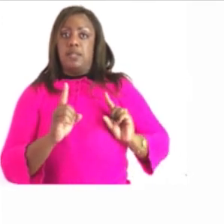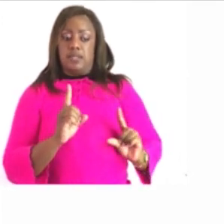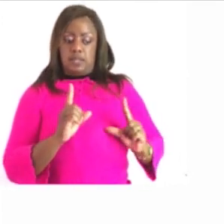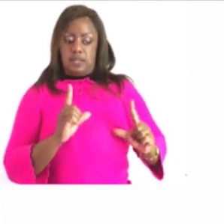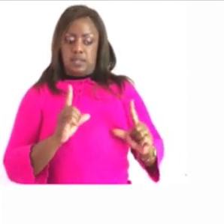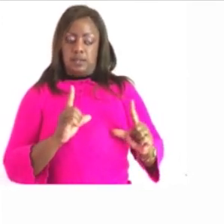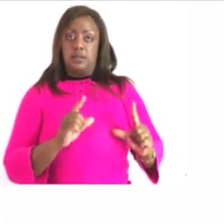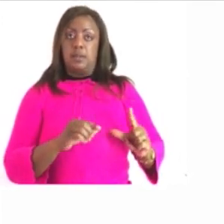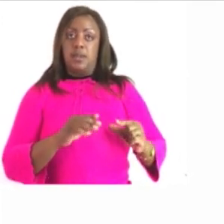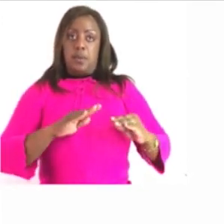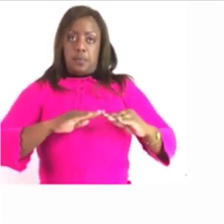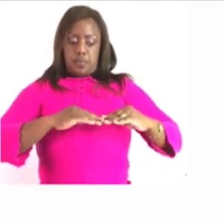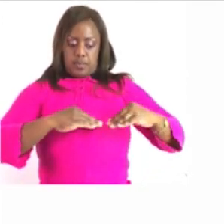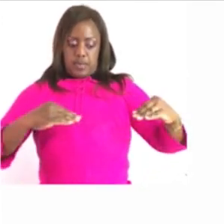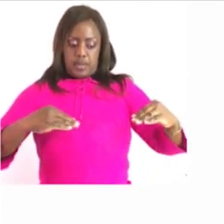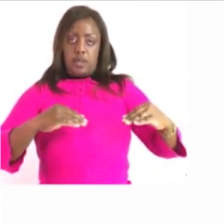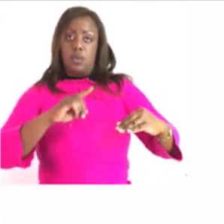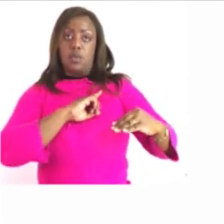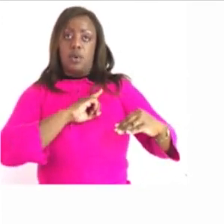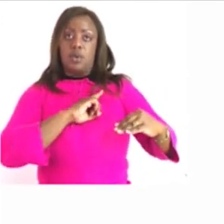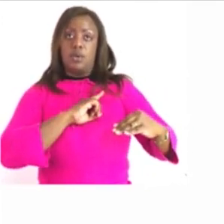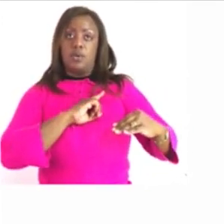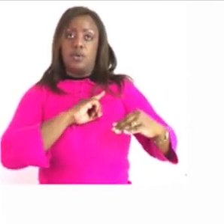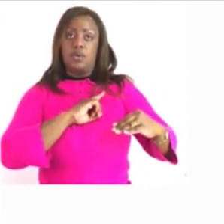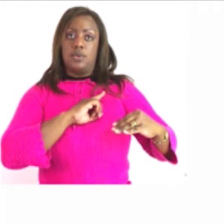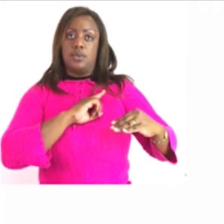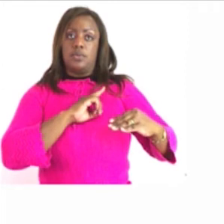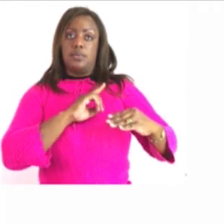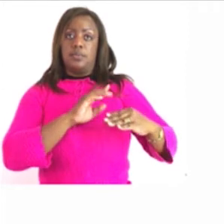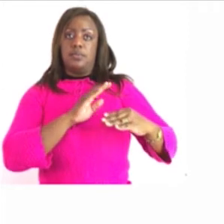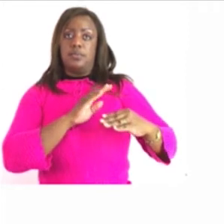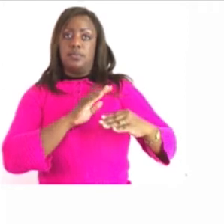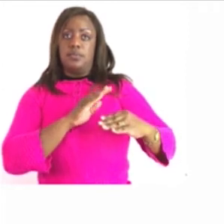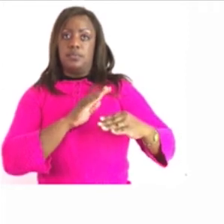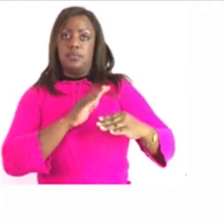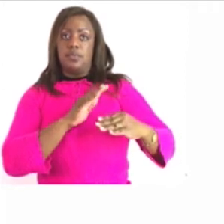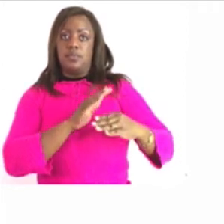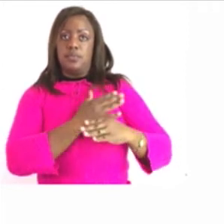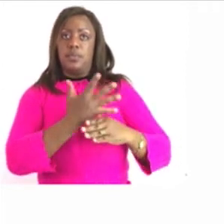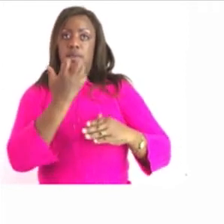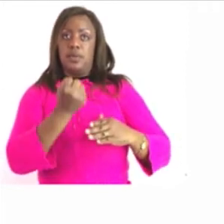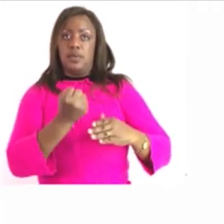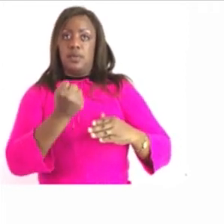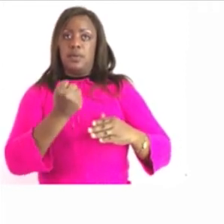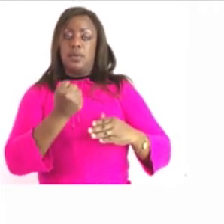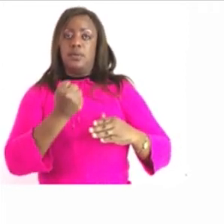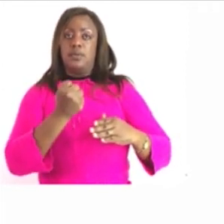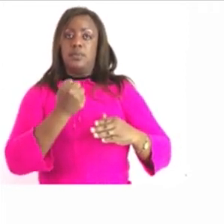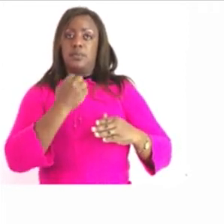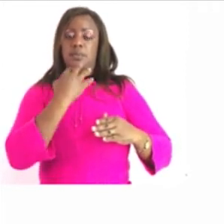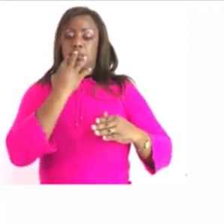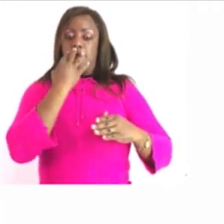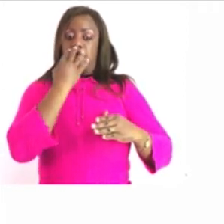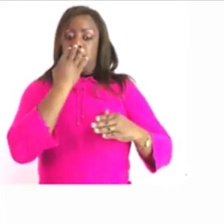bit flat compared to the one on the right, making it possible for the lungs to settle down a little bit to make